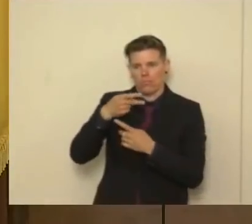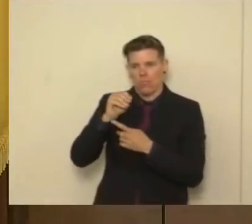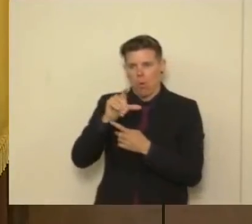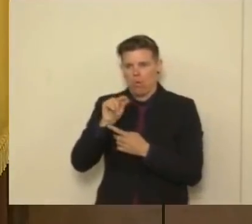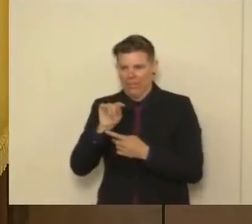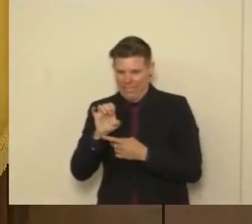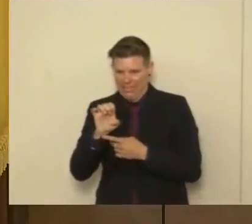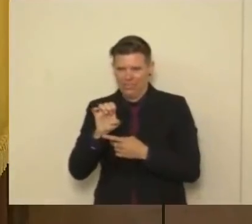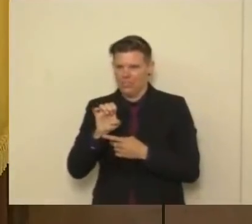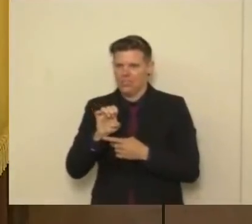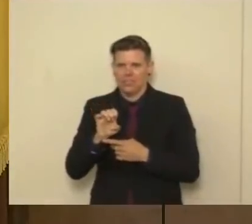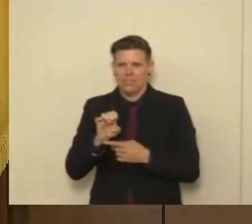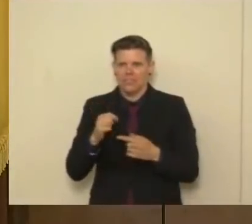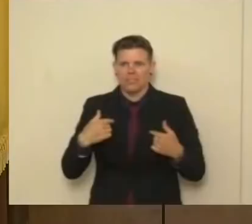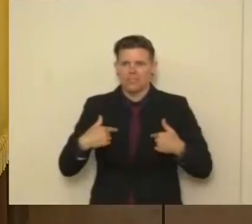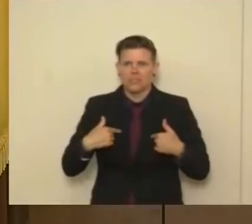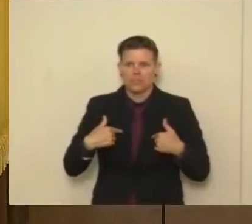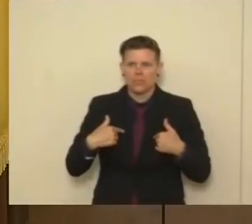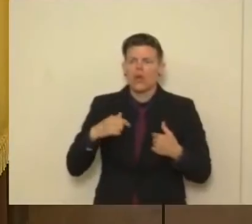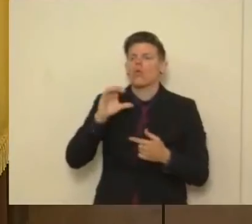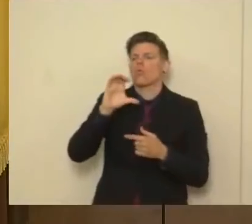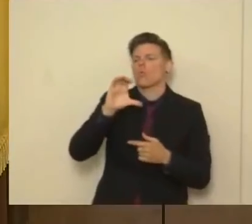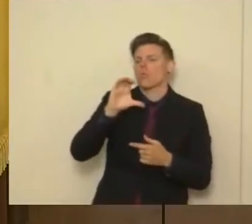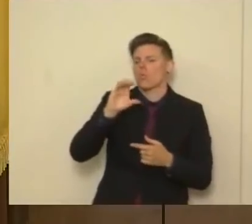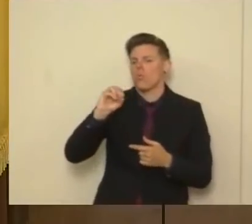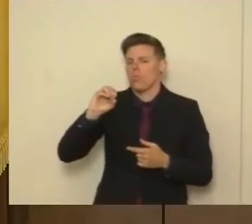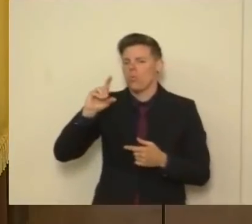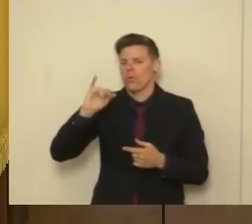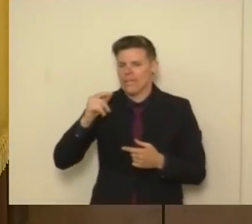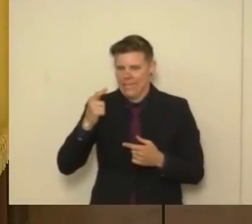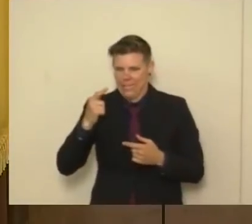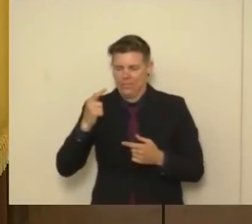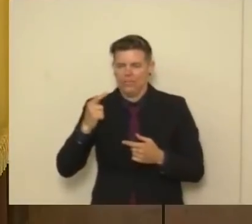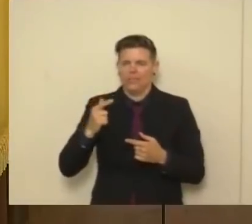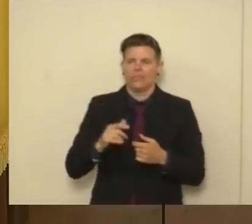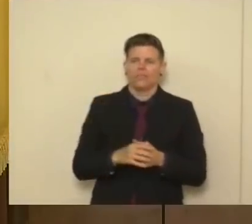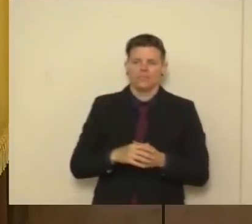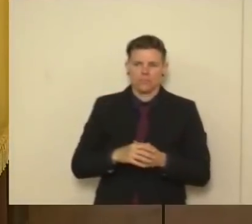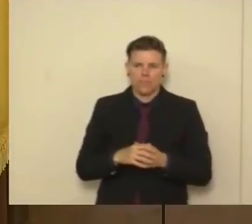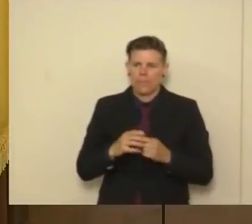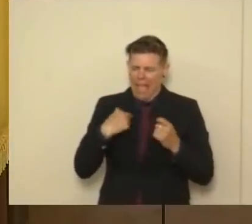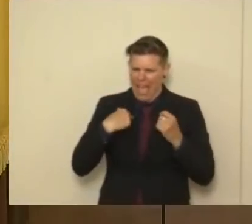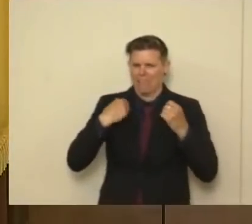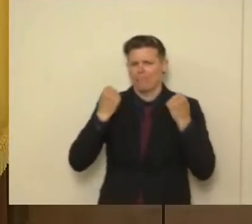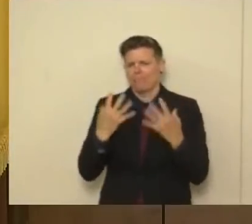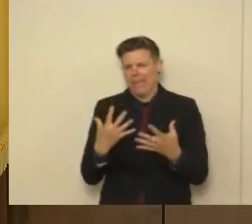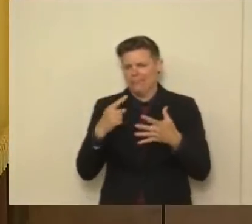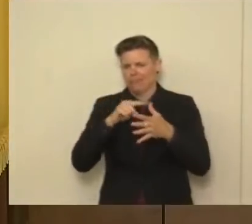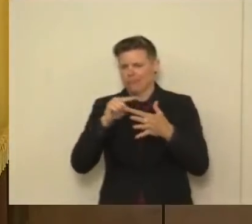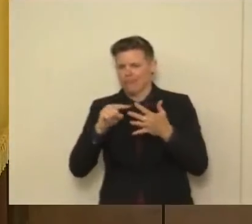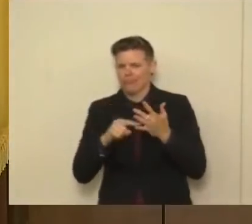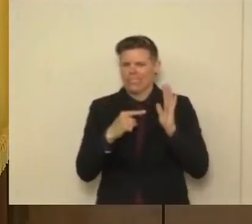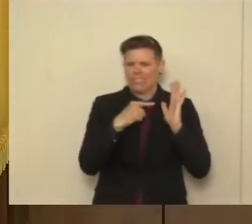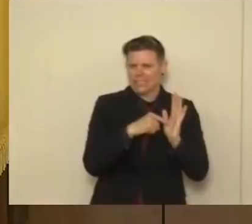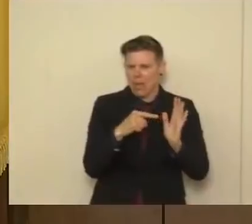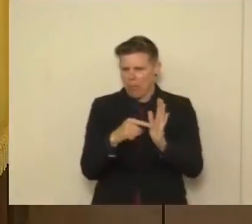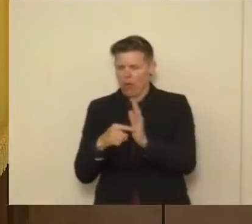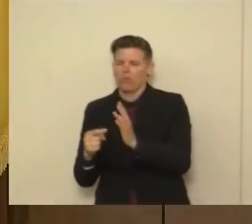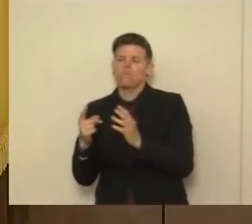pooling is where you take multiple samples. So you'd have one test tube, anywhere from 3 to